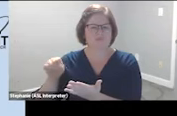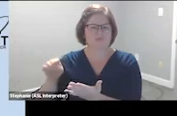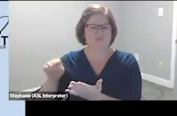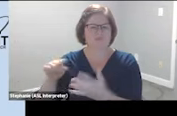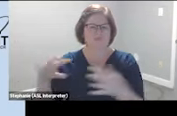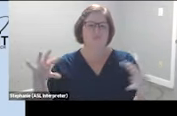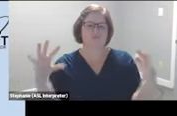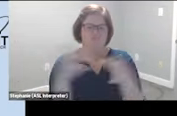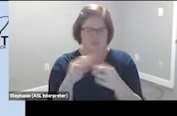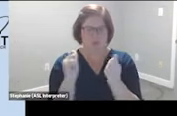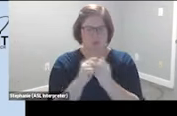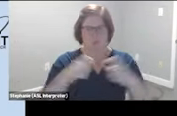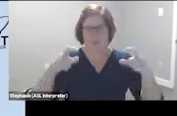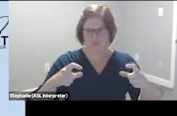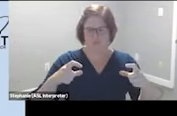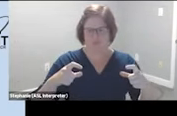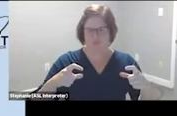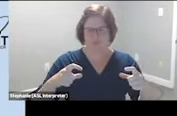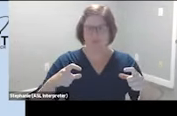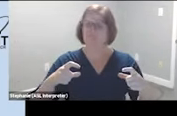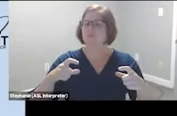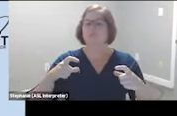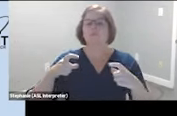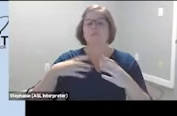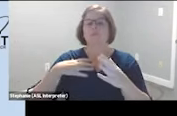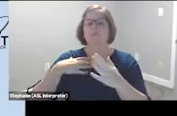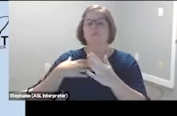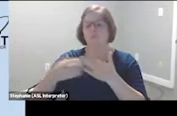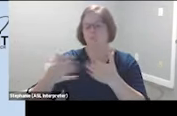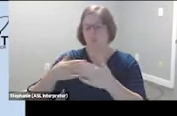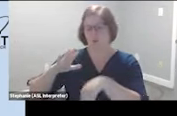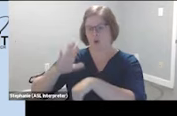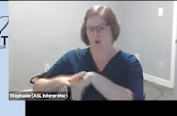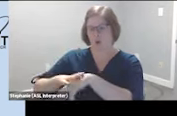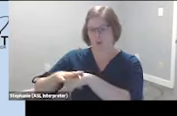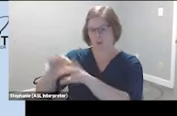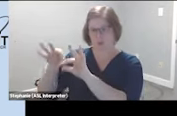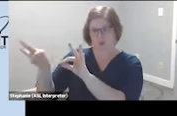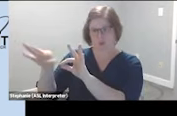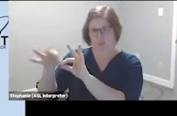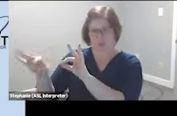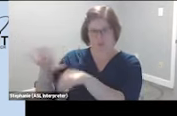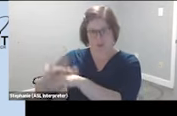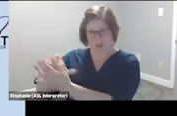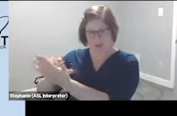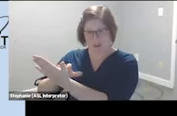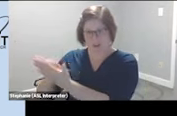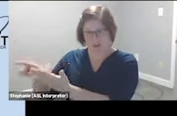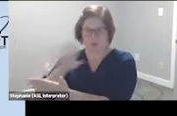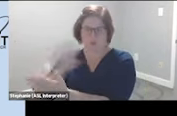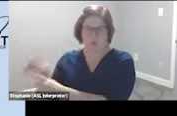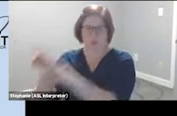to the graffiti, and whatever are the contents of the screen are instantly replicated on the